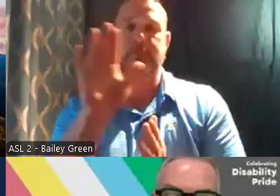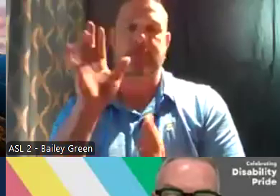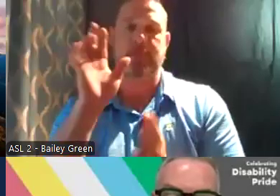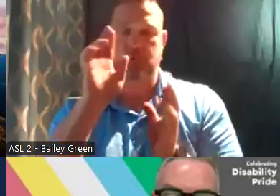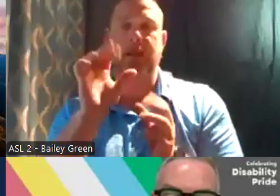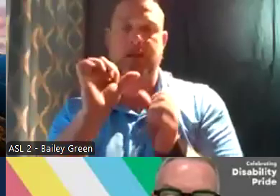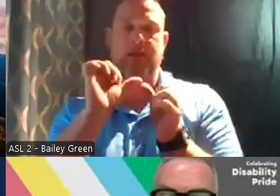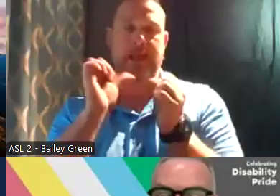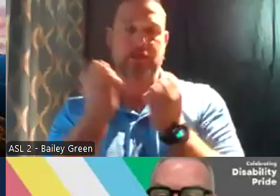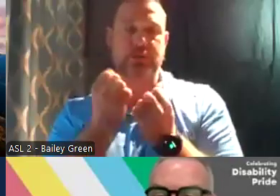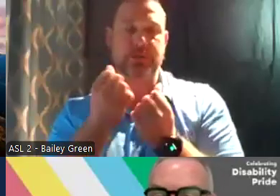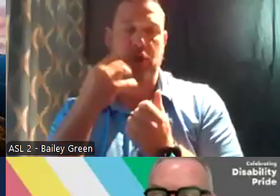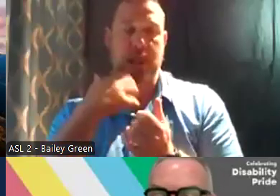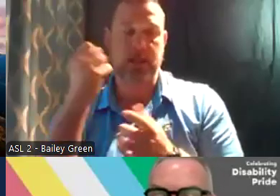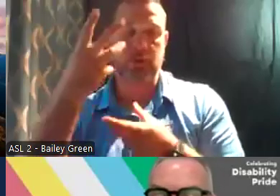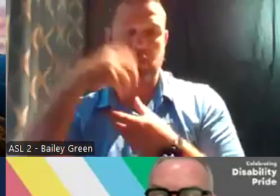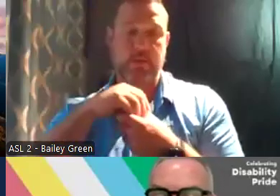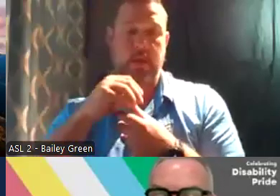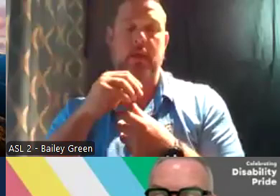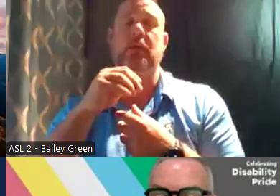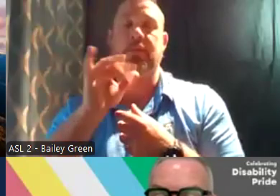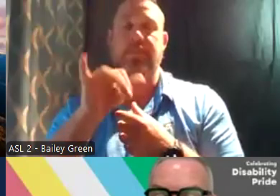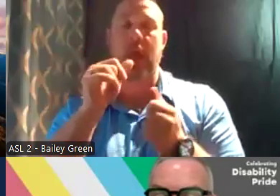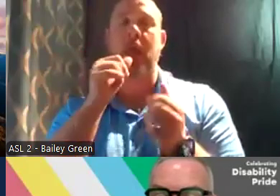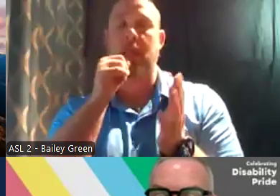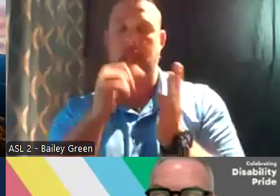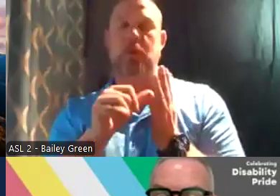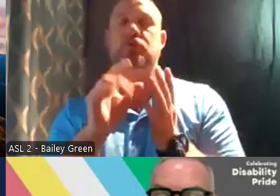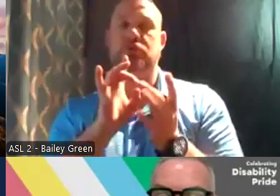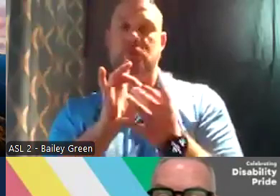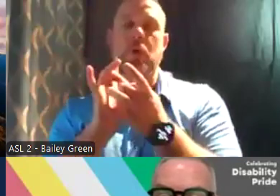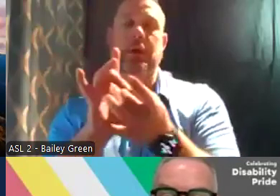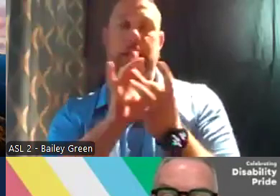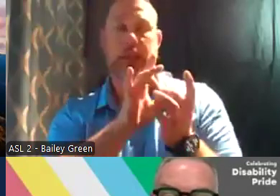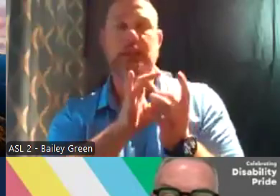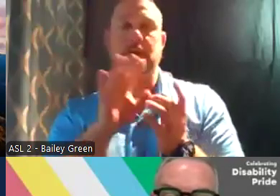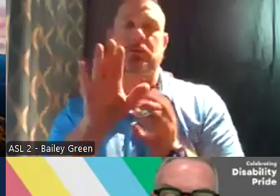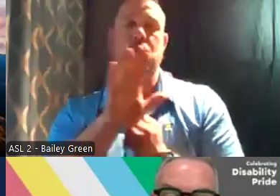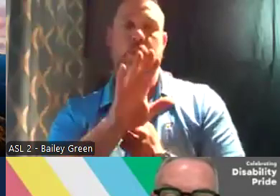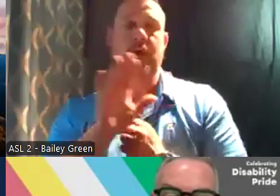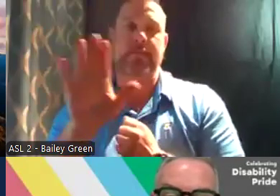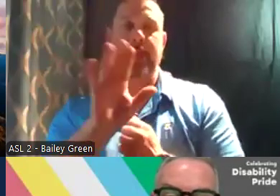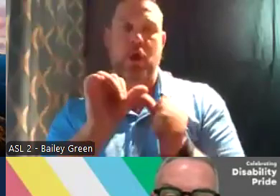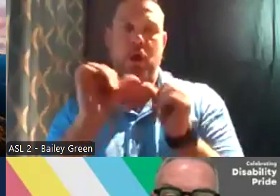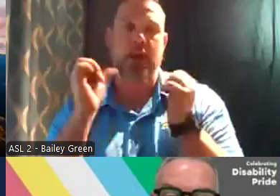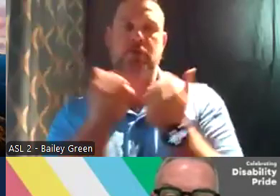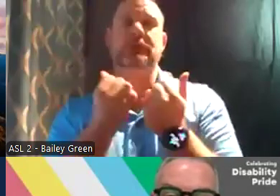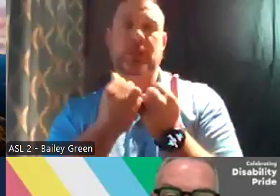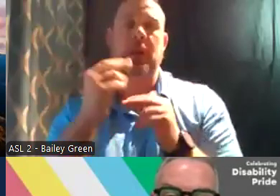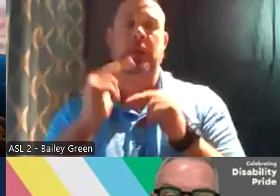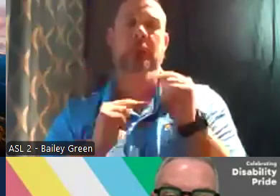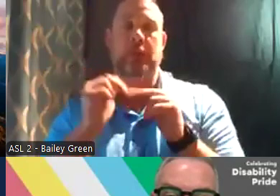on aging within the letter. So further connecting them to their AAA and kind of building